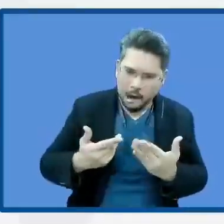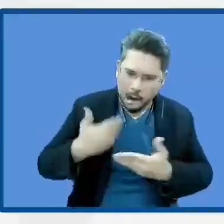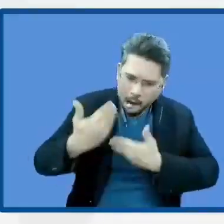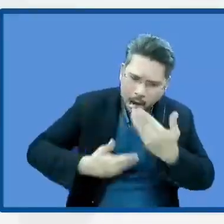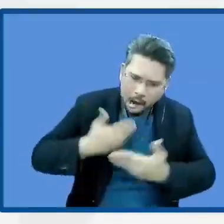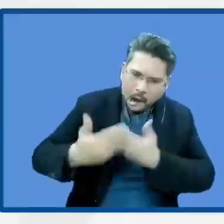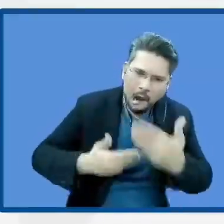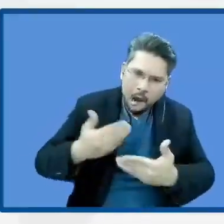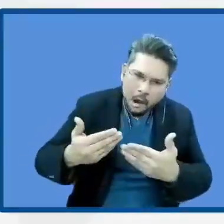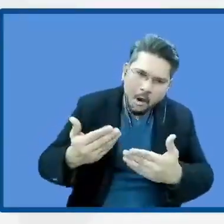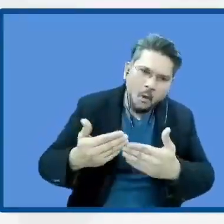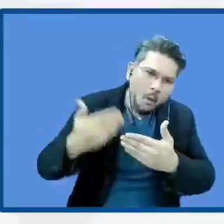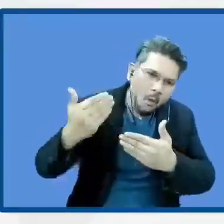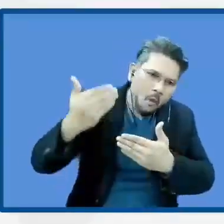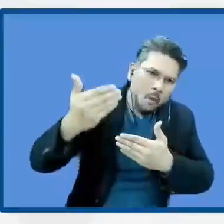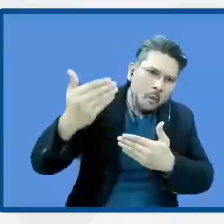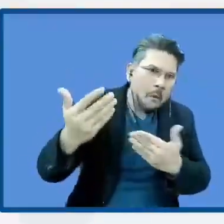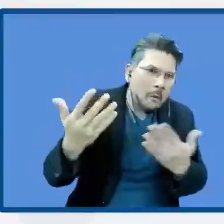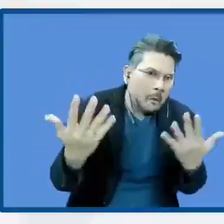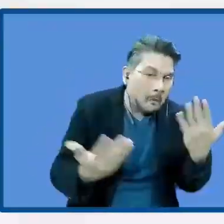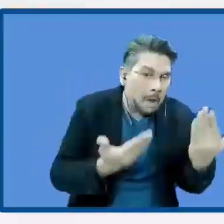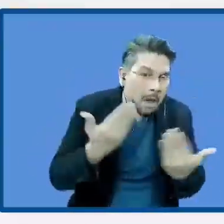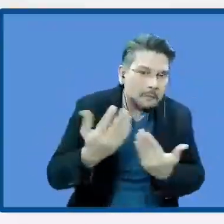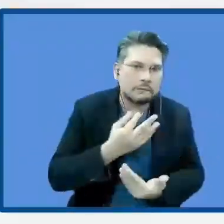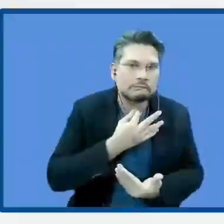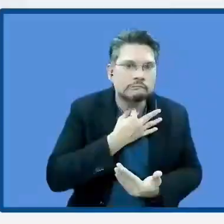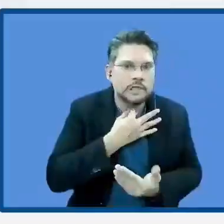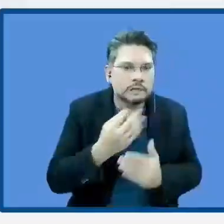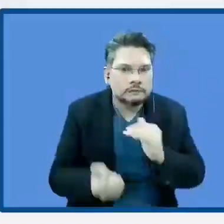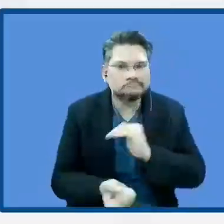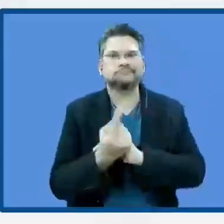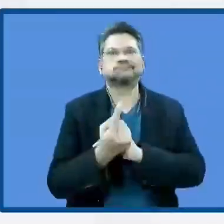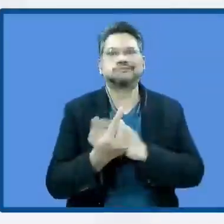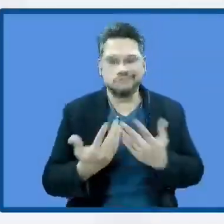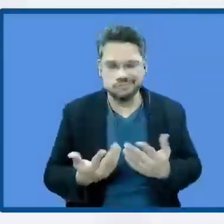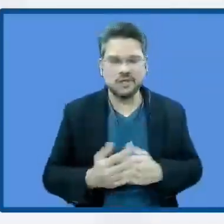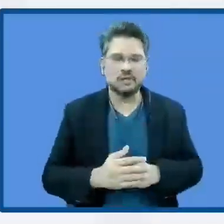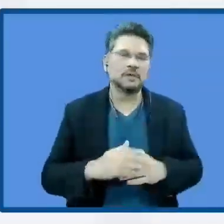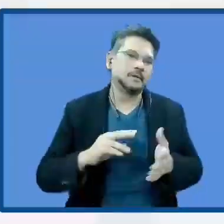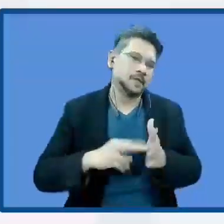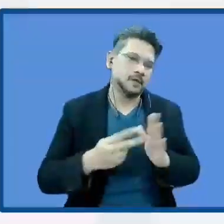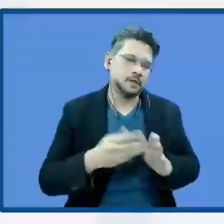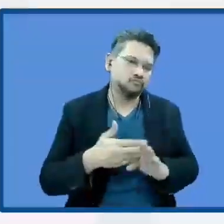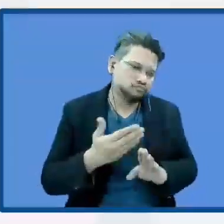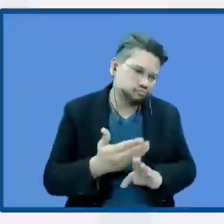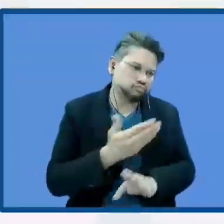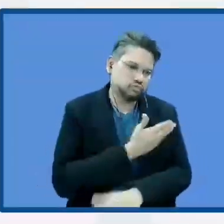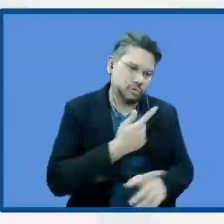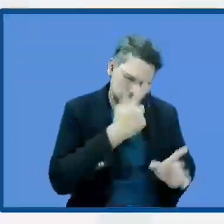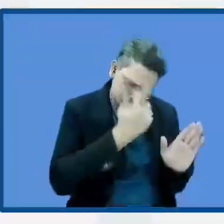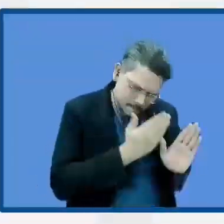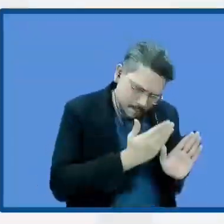this is obvious that prospective management and the planning in the future on the use of